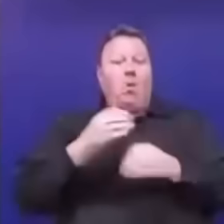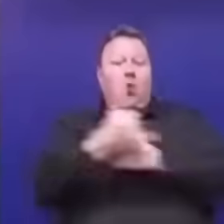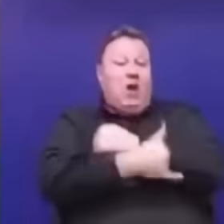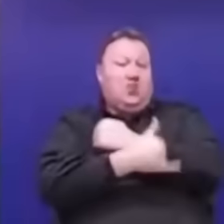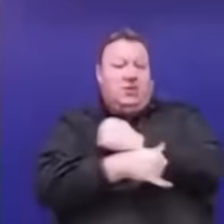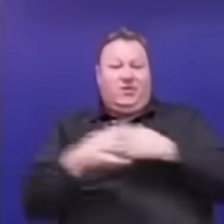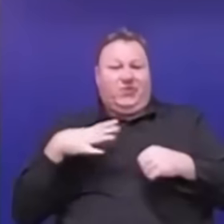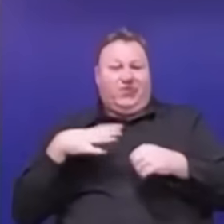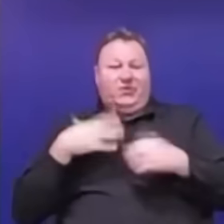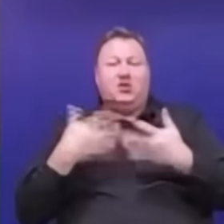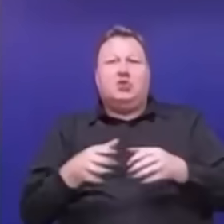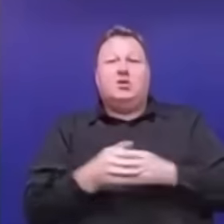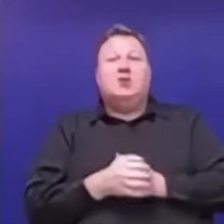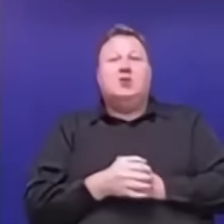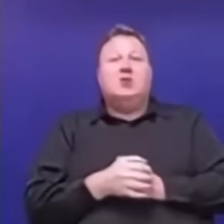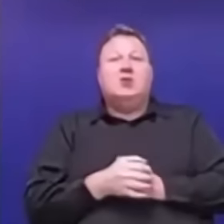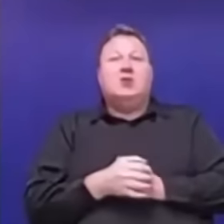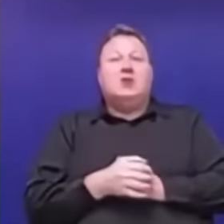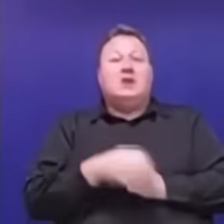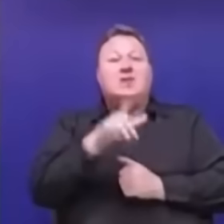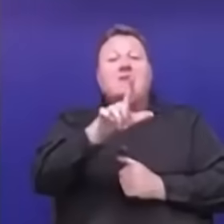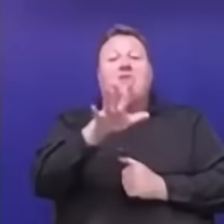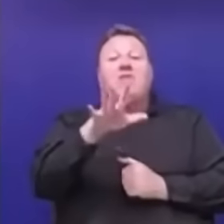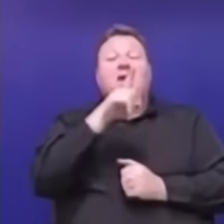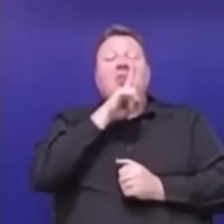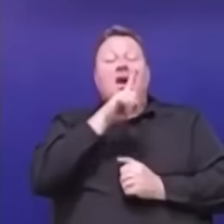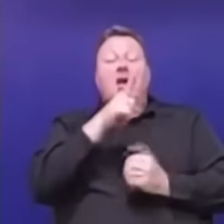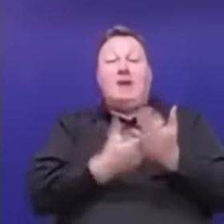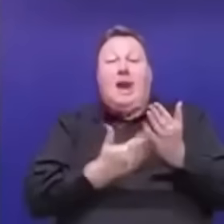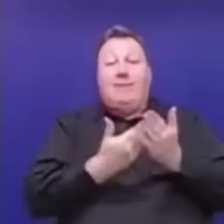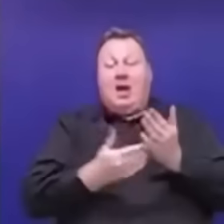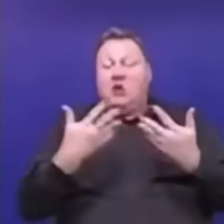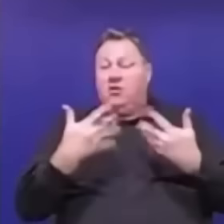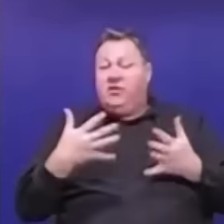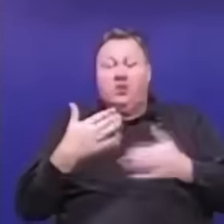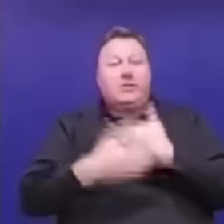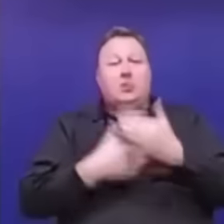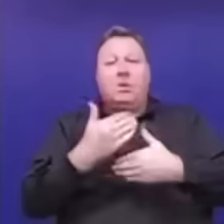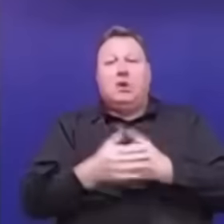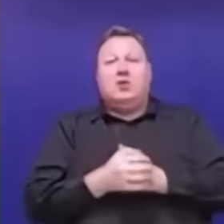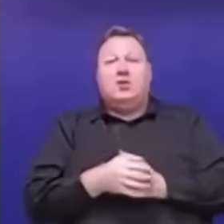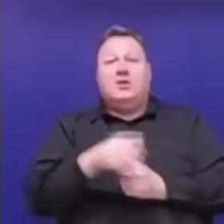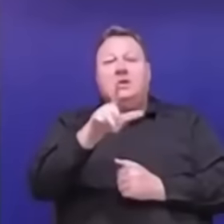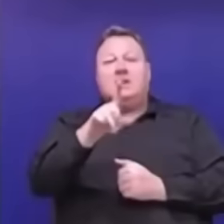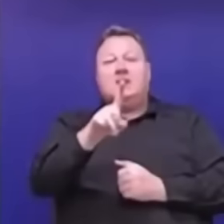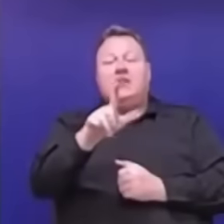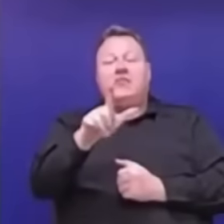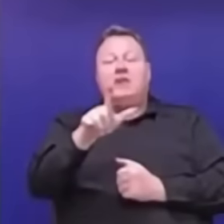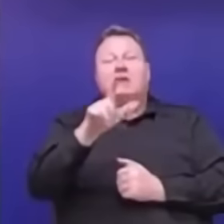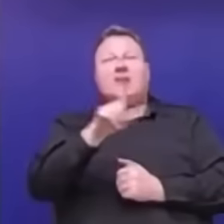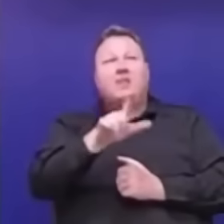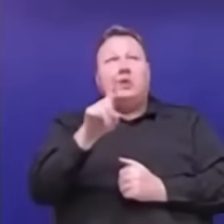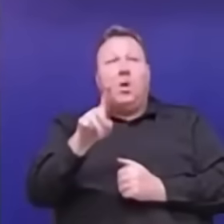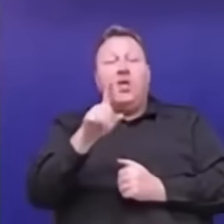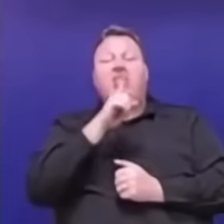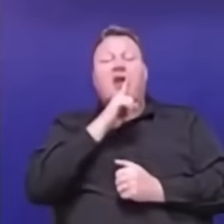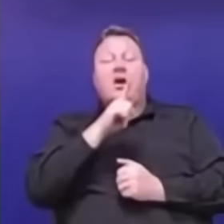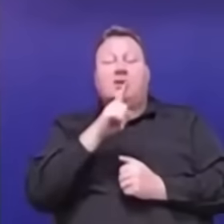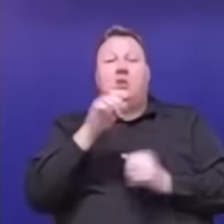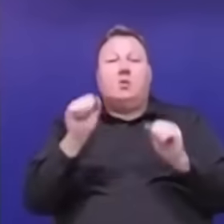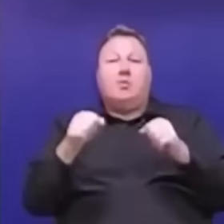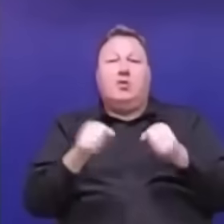ETA has already processed over 75,000 applications, resulting in more than 71,000 approvals and